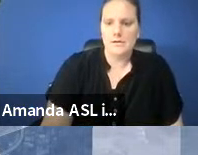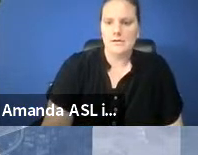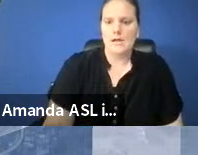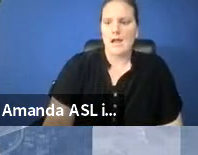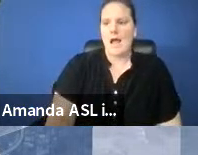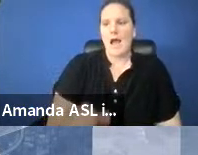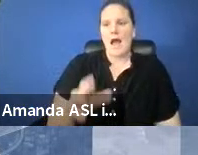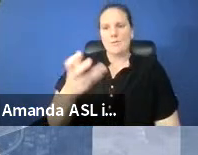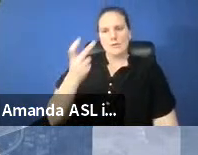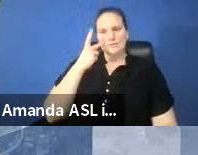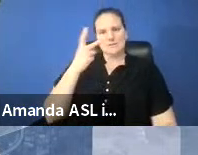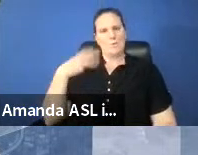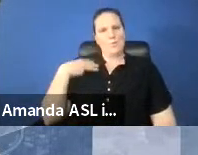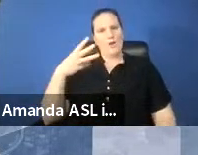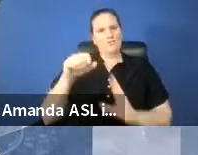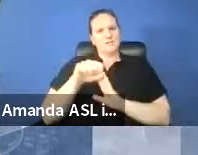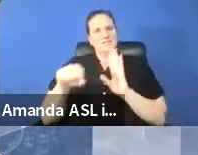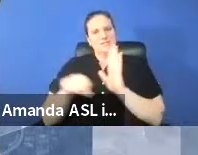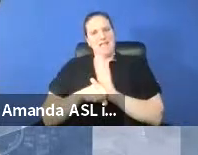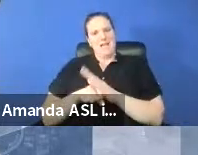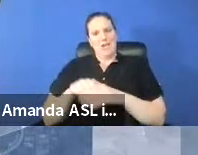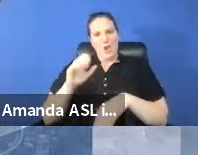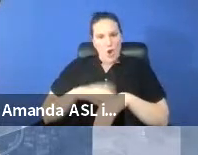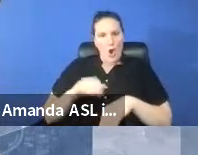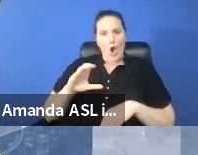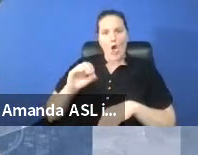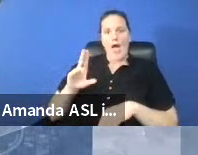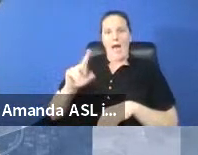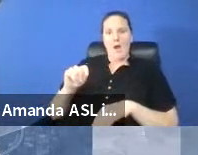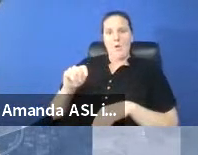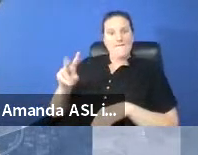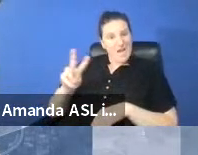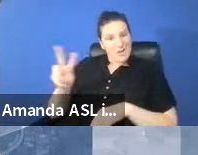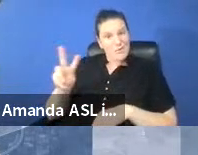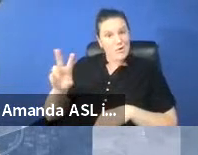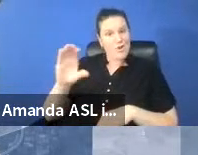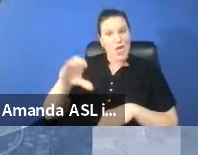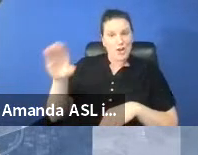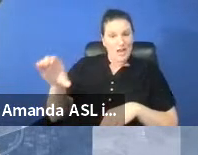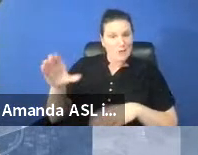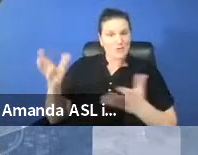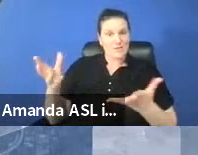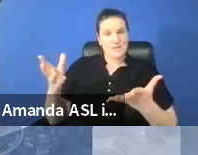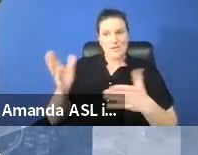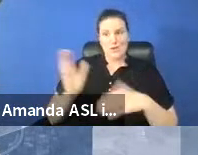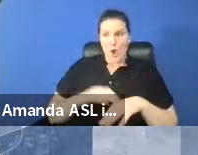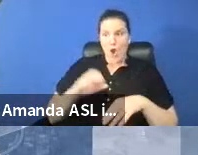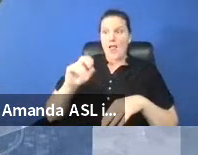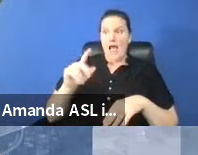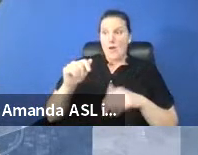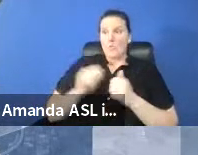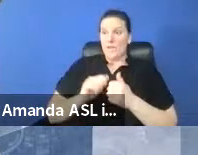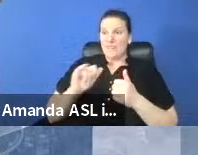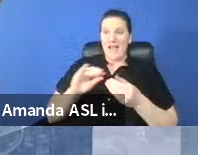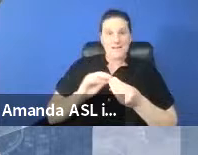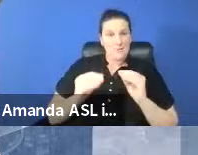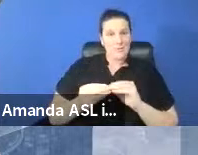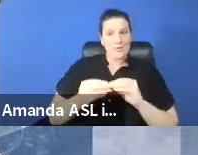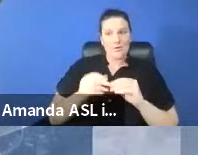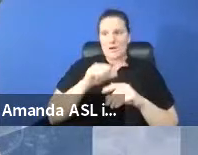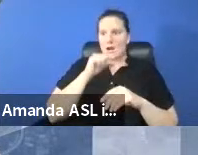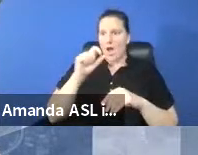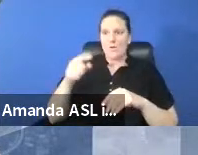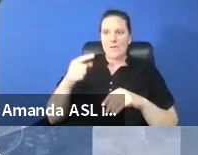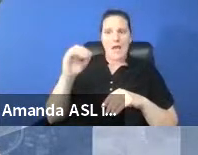Washington State called out. I need our region, Vancouver, Clark County called out with those numbers, not just the